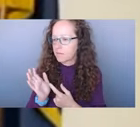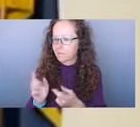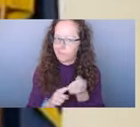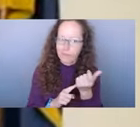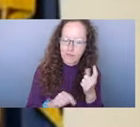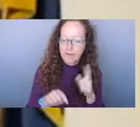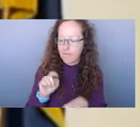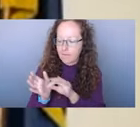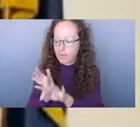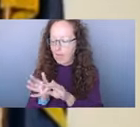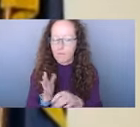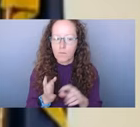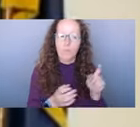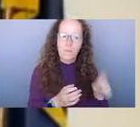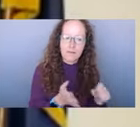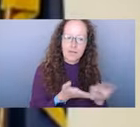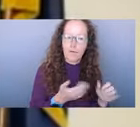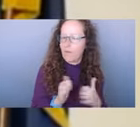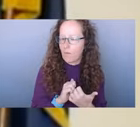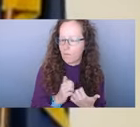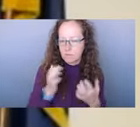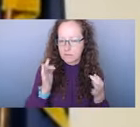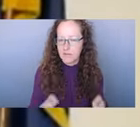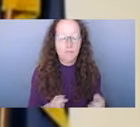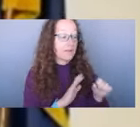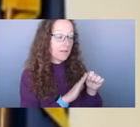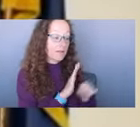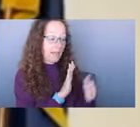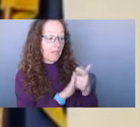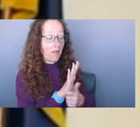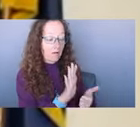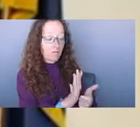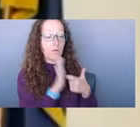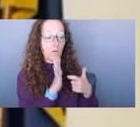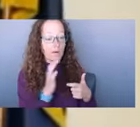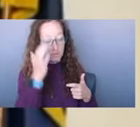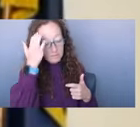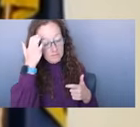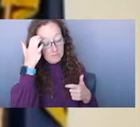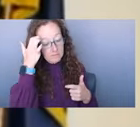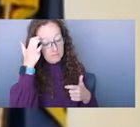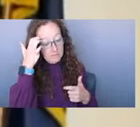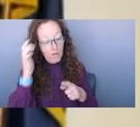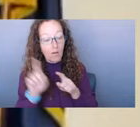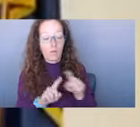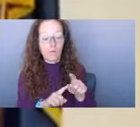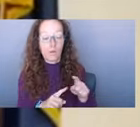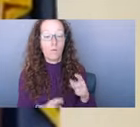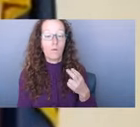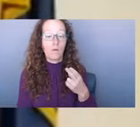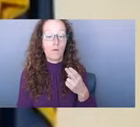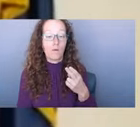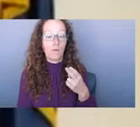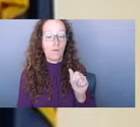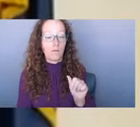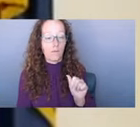requires, and this is actually created from HAVA, the Help America Vote Act, and state law, that we cannot turn a voter